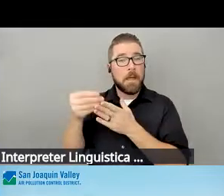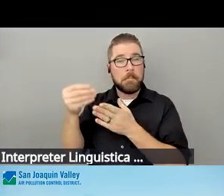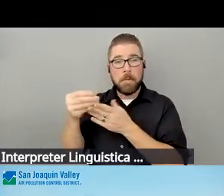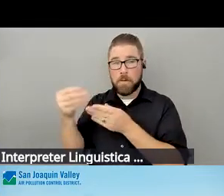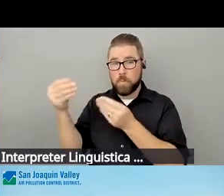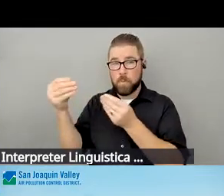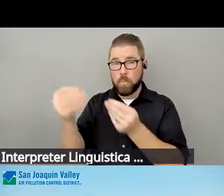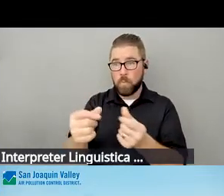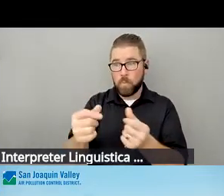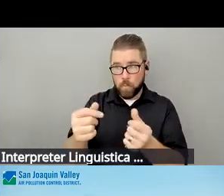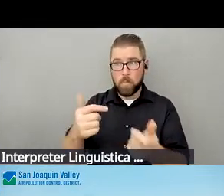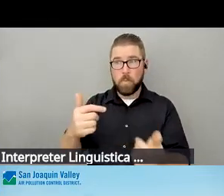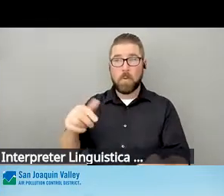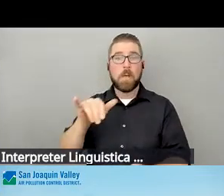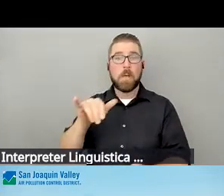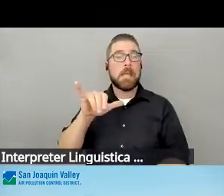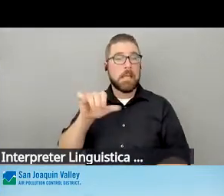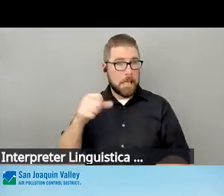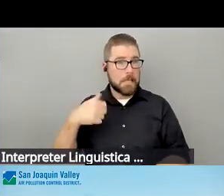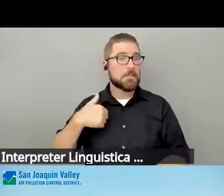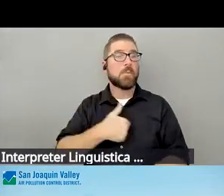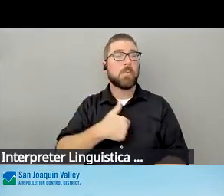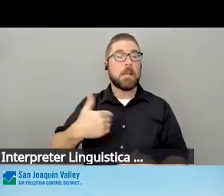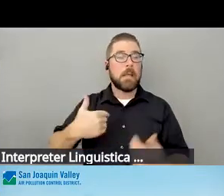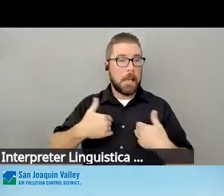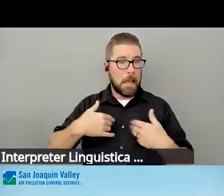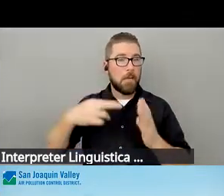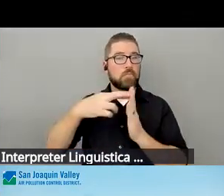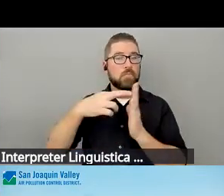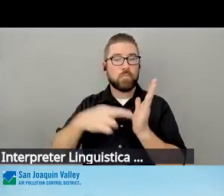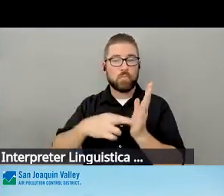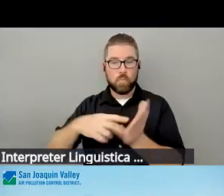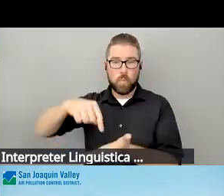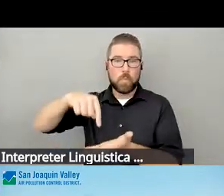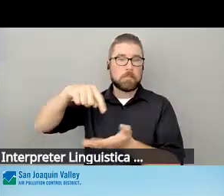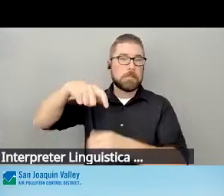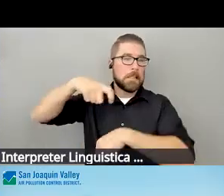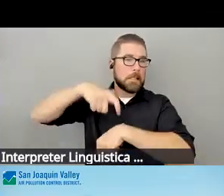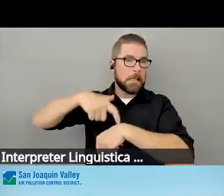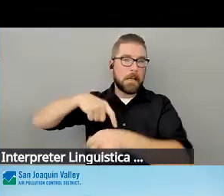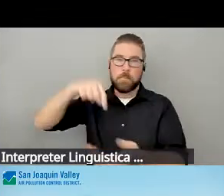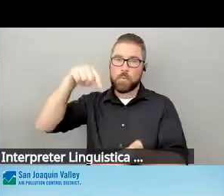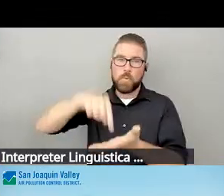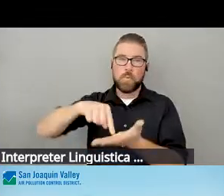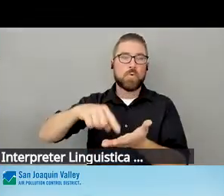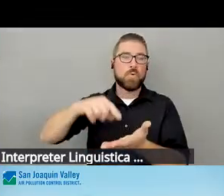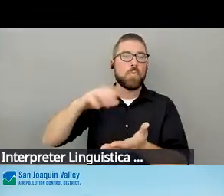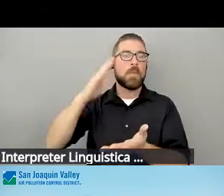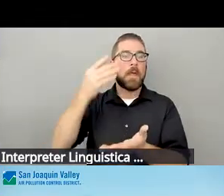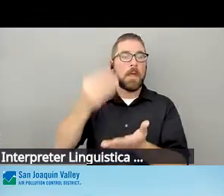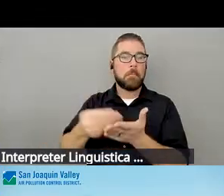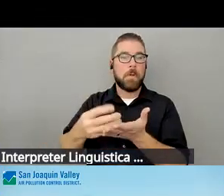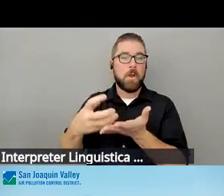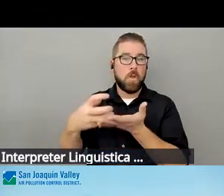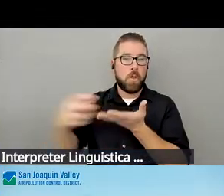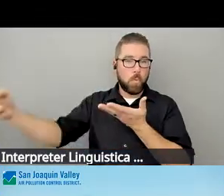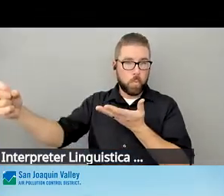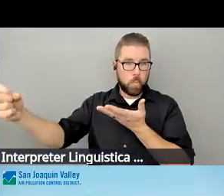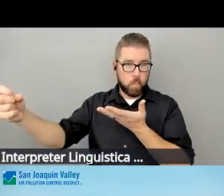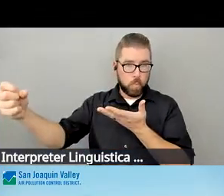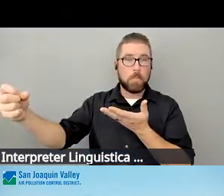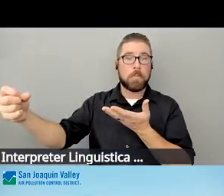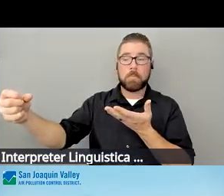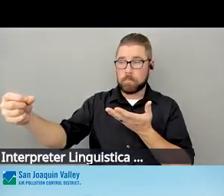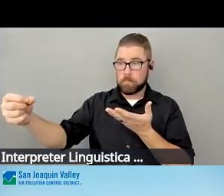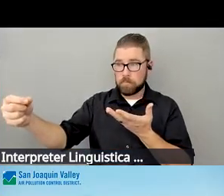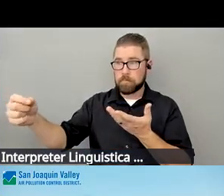deadlines associated with them. I don't know all of them off the top of my head. We will, as we've kind of seen in other communities, we are trying our best to wrap